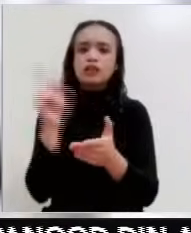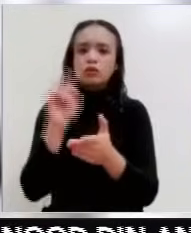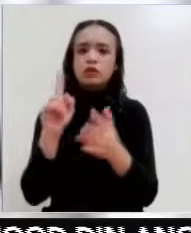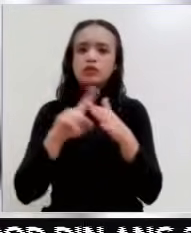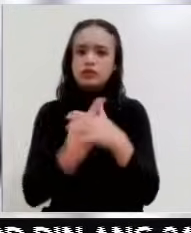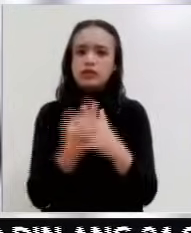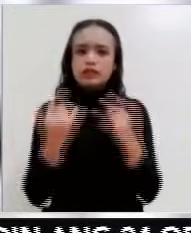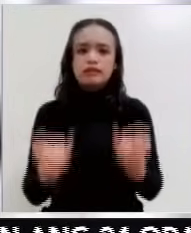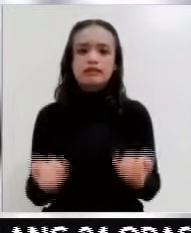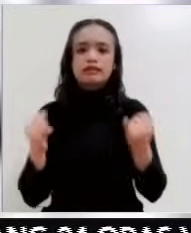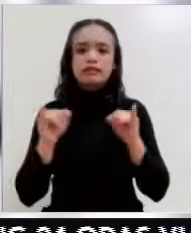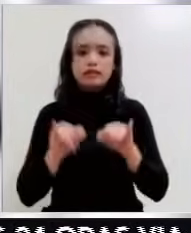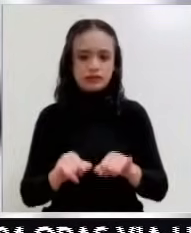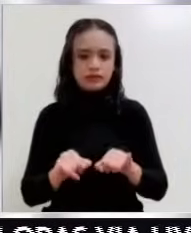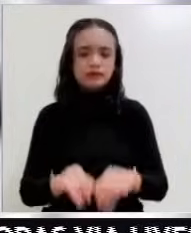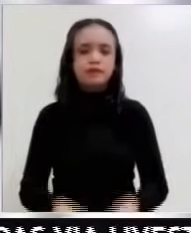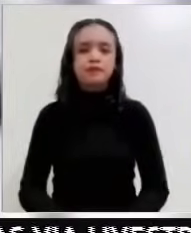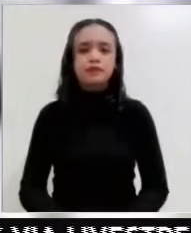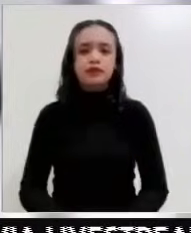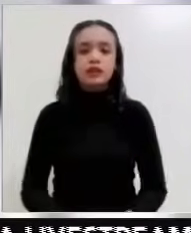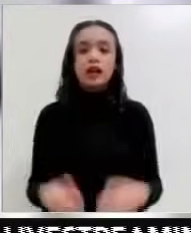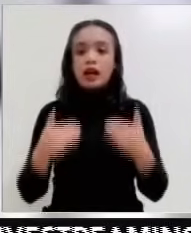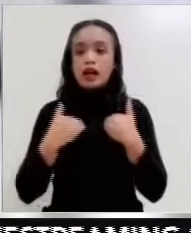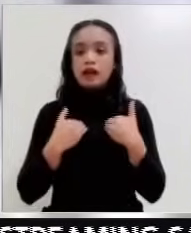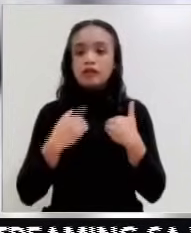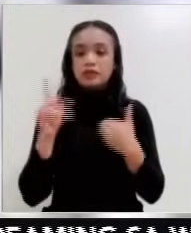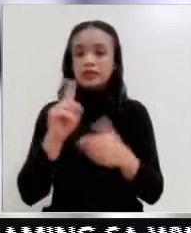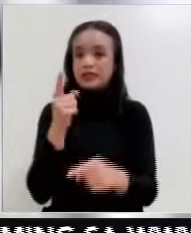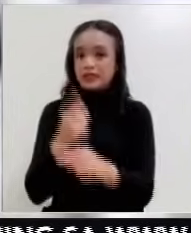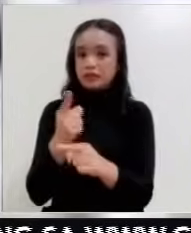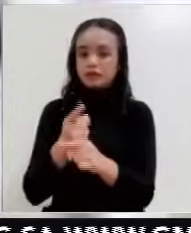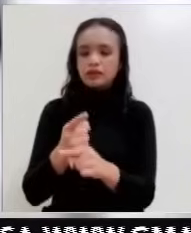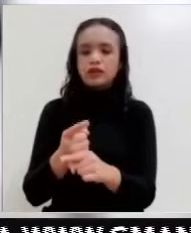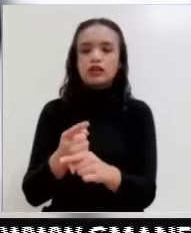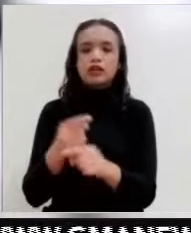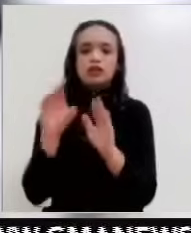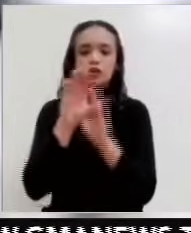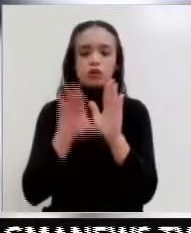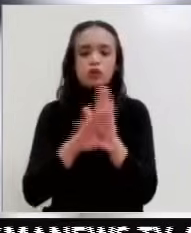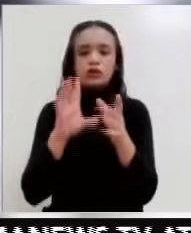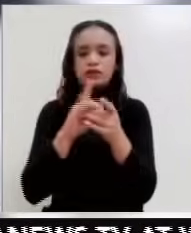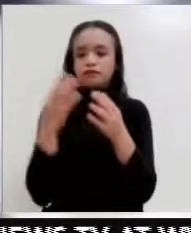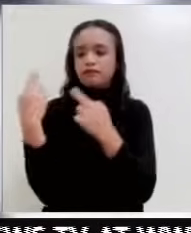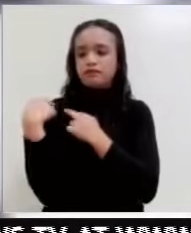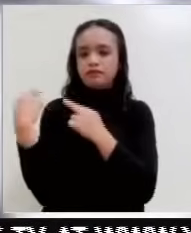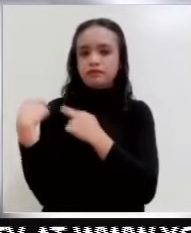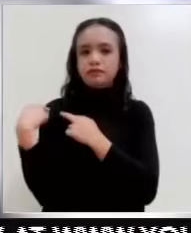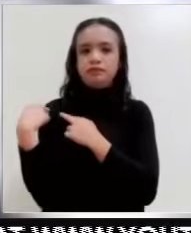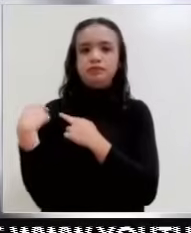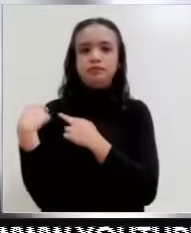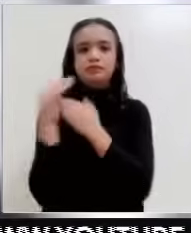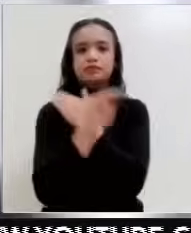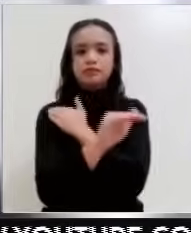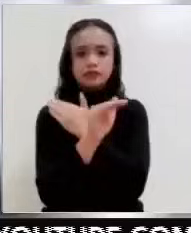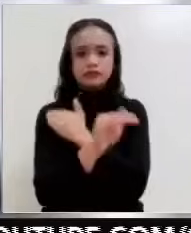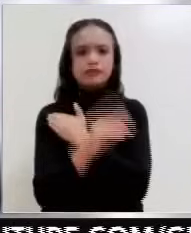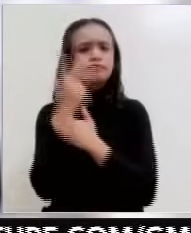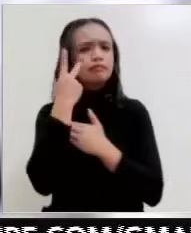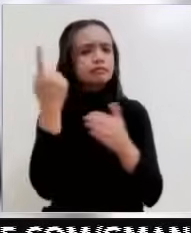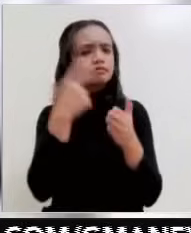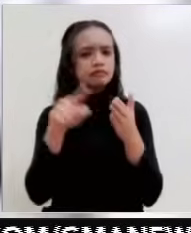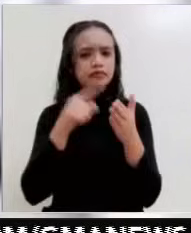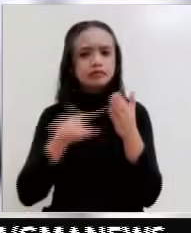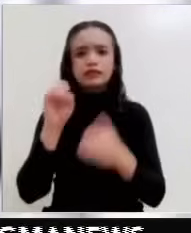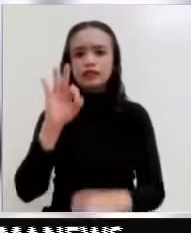So, naglagay tayo ng CIPRA, di ba? Code of Professional Responsibility and Accountability. Let's take a look. If the CIPRA is not